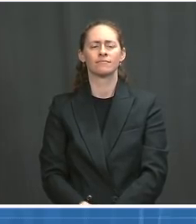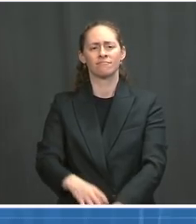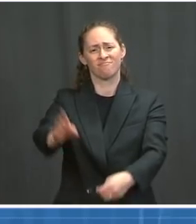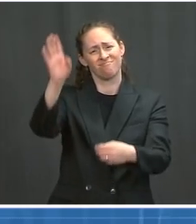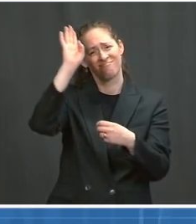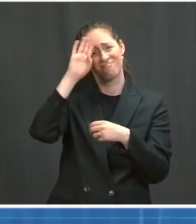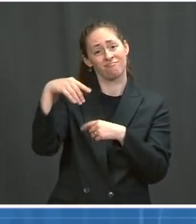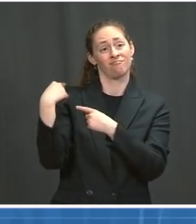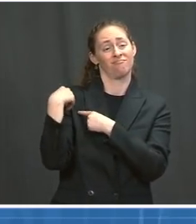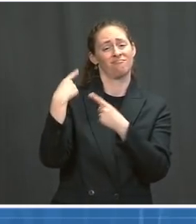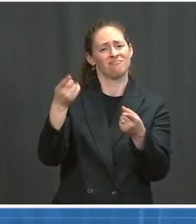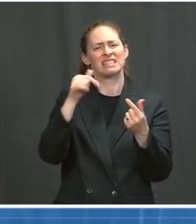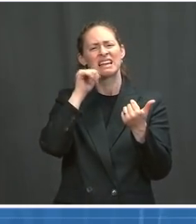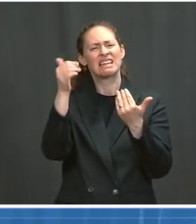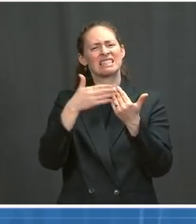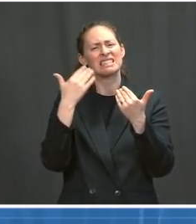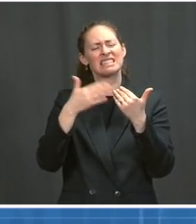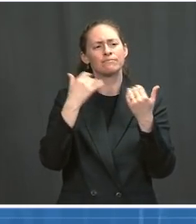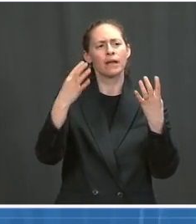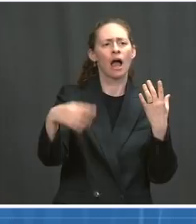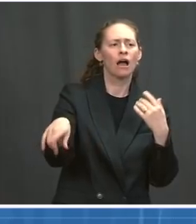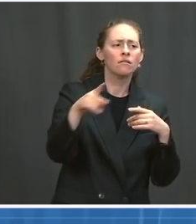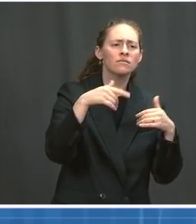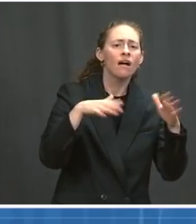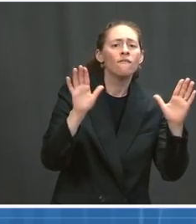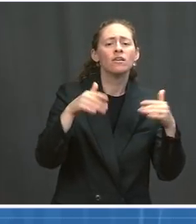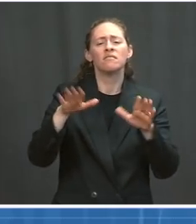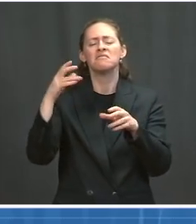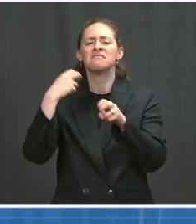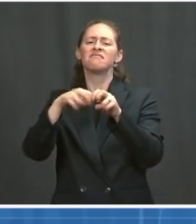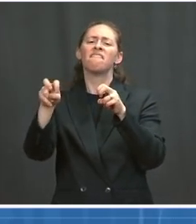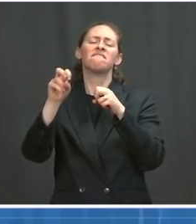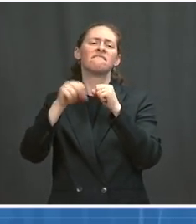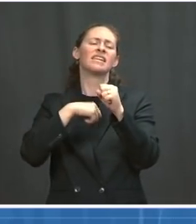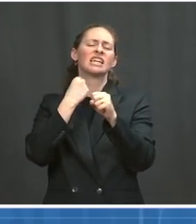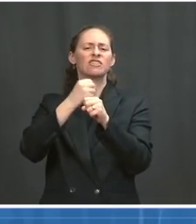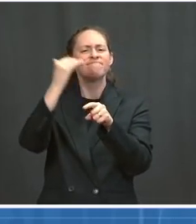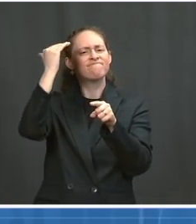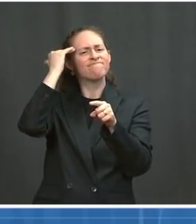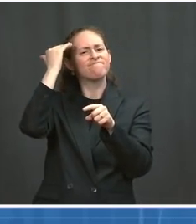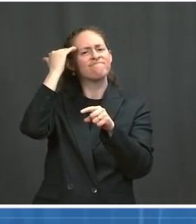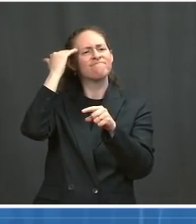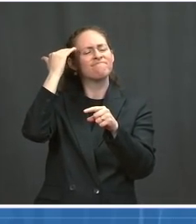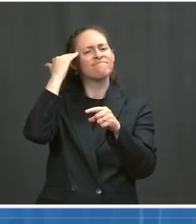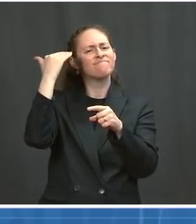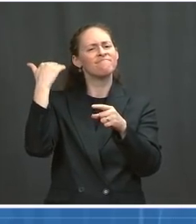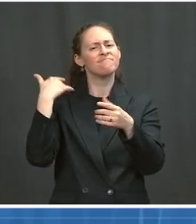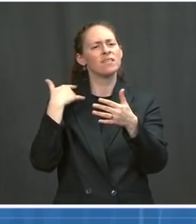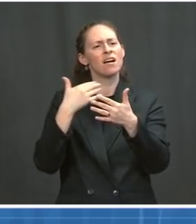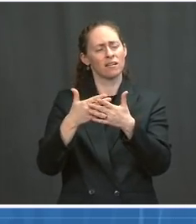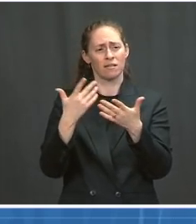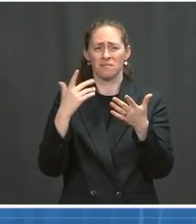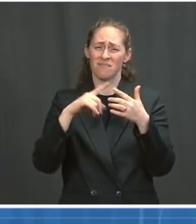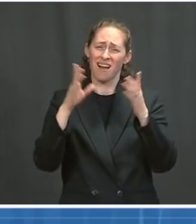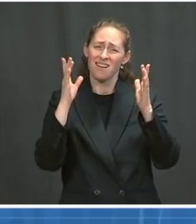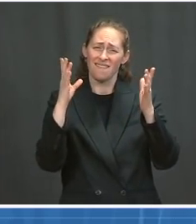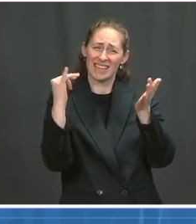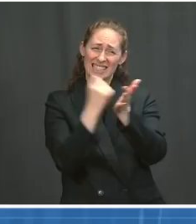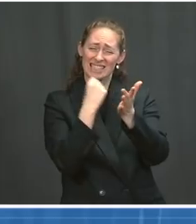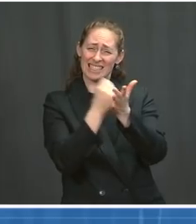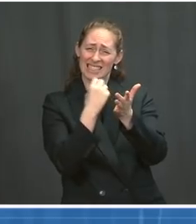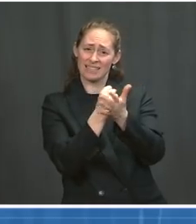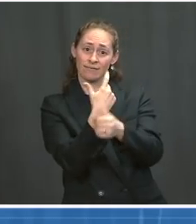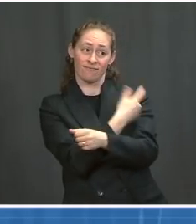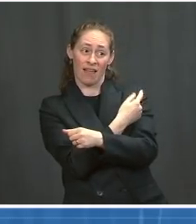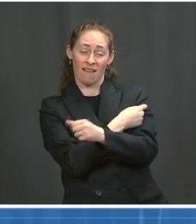this pandemic will end. The faster we get vaccinated, the faster that day will come. Finally, I just want to wish everyone out there